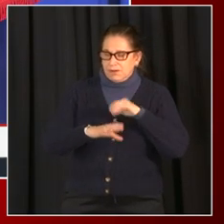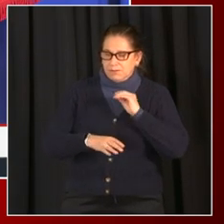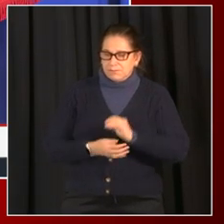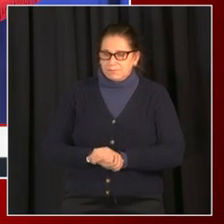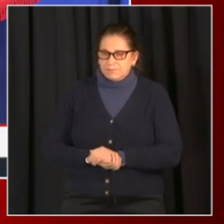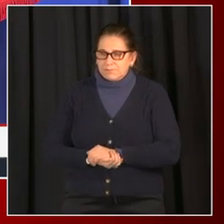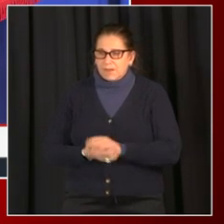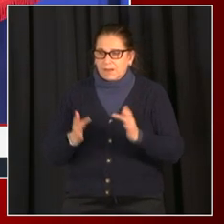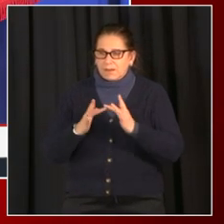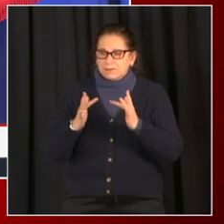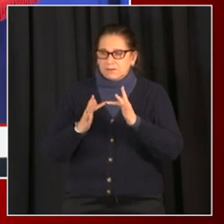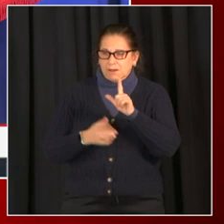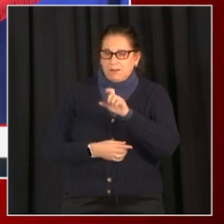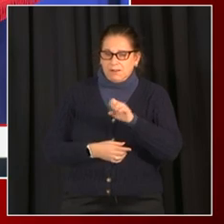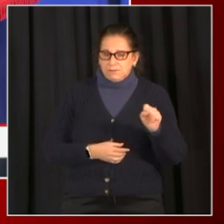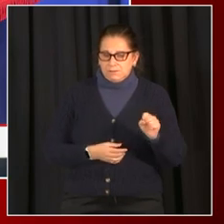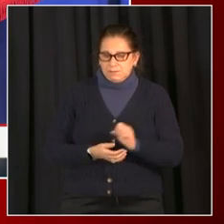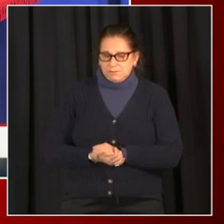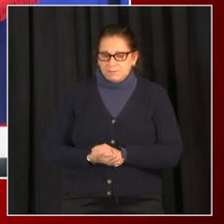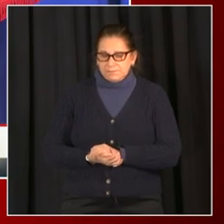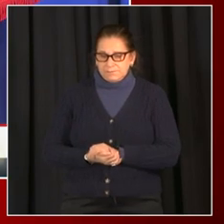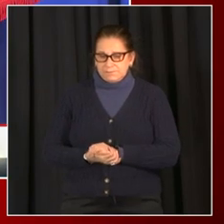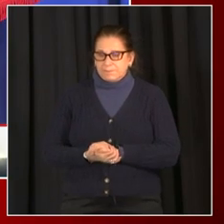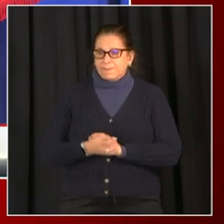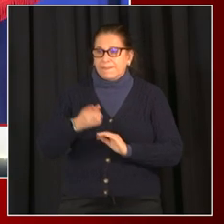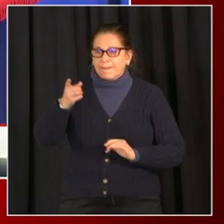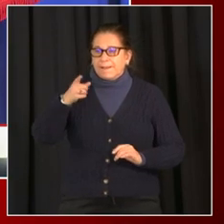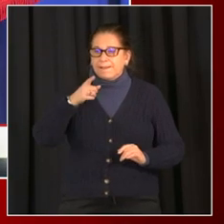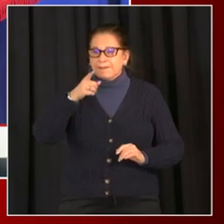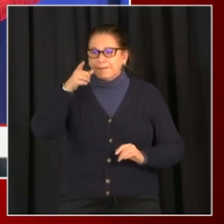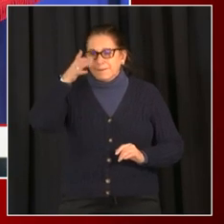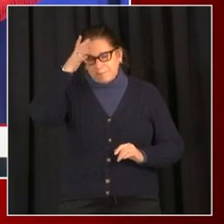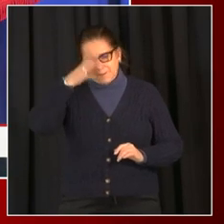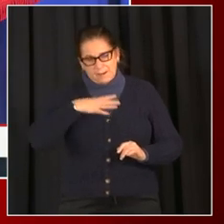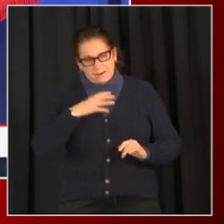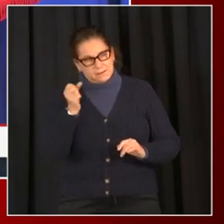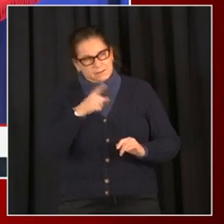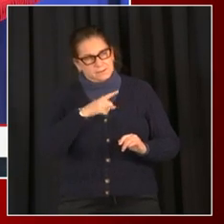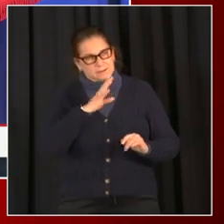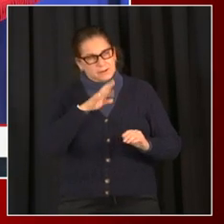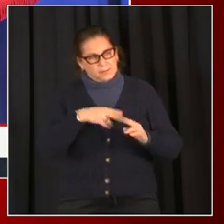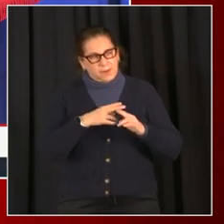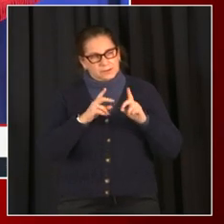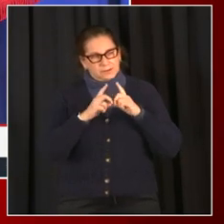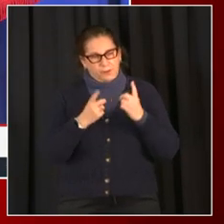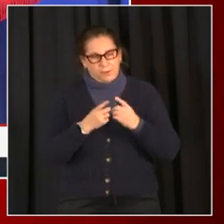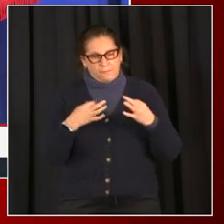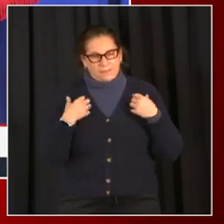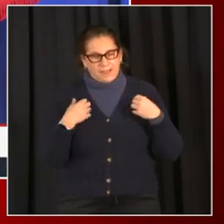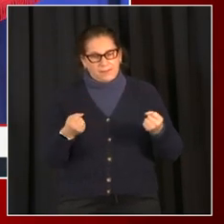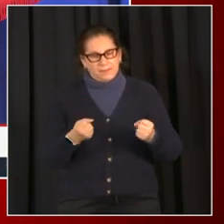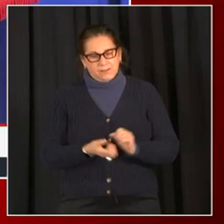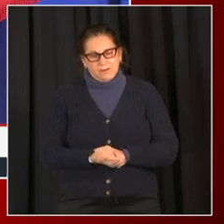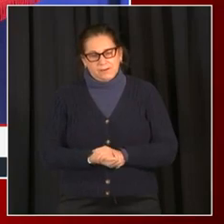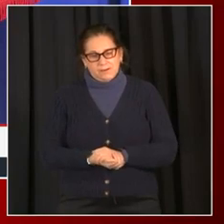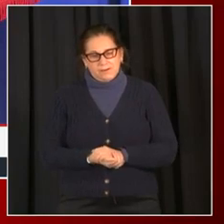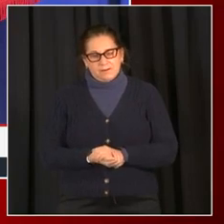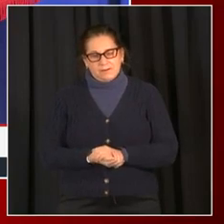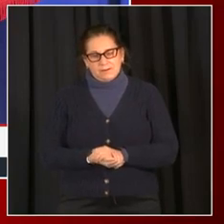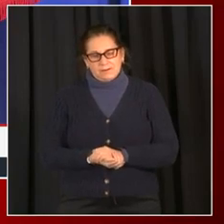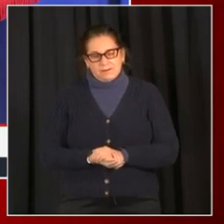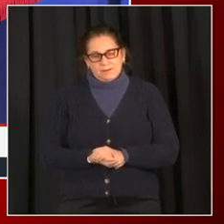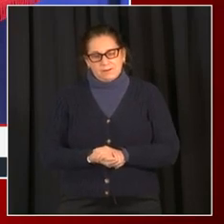Yes. For the Department of Health. One, you mentioned only 4,500 doses